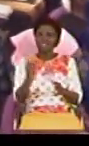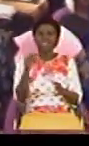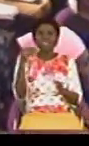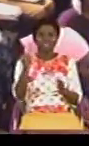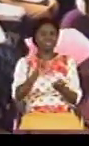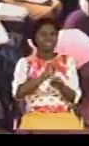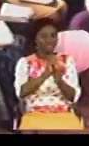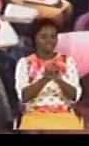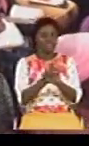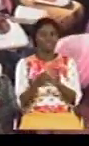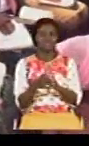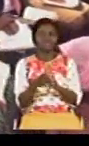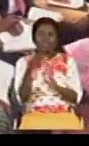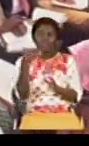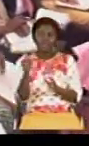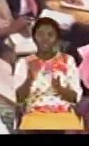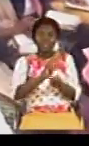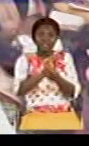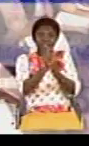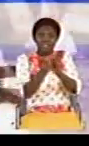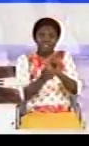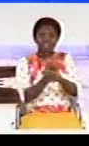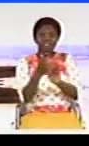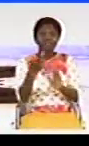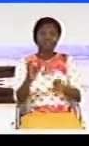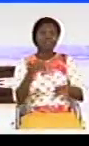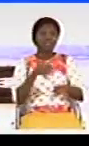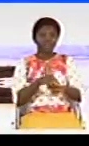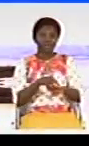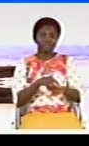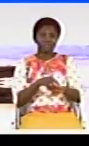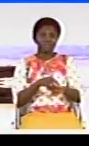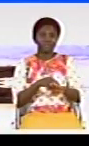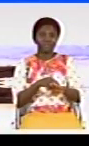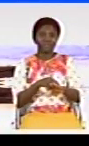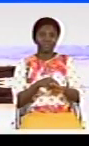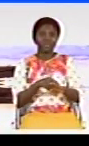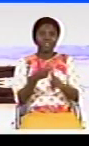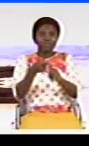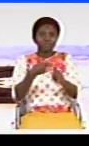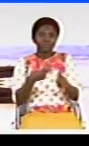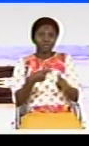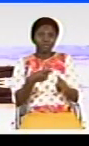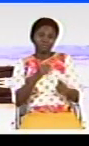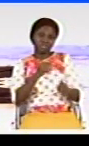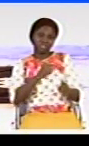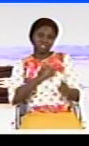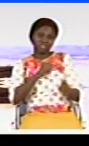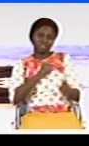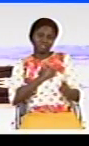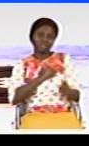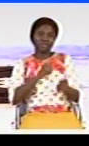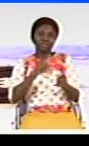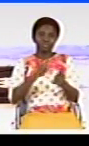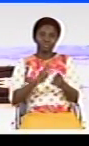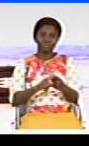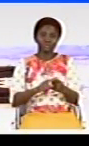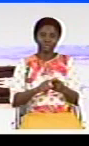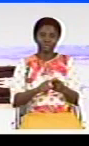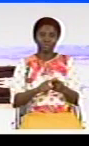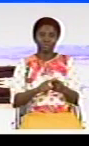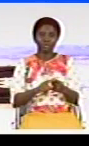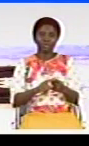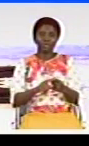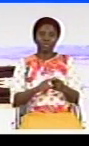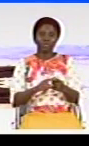a change of season, from guilt to grace, from